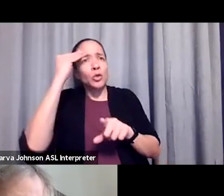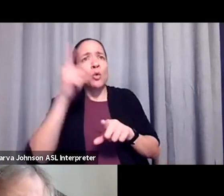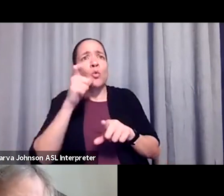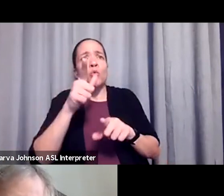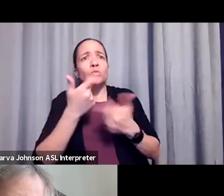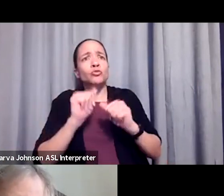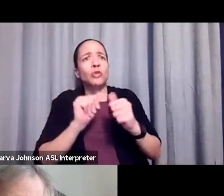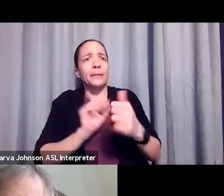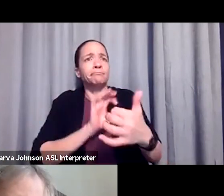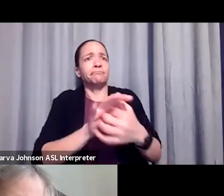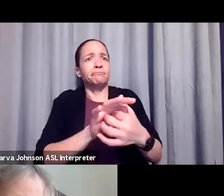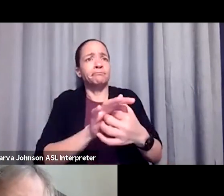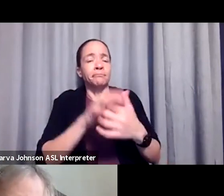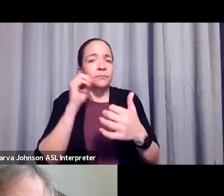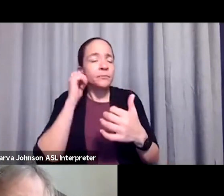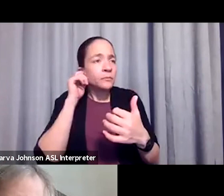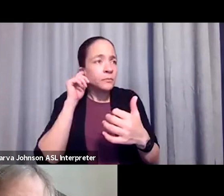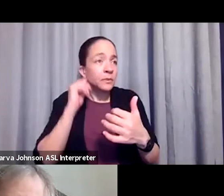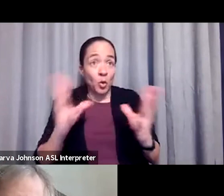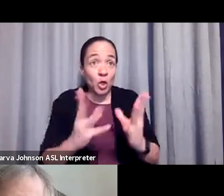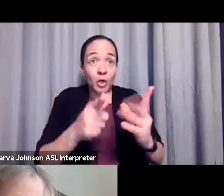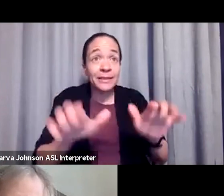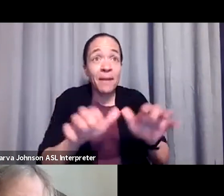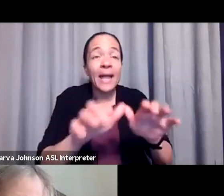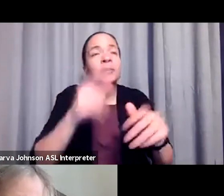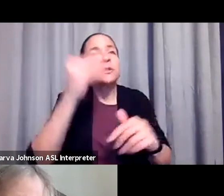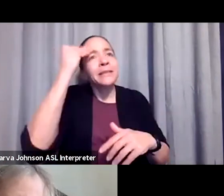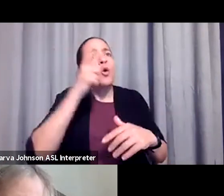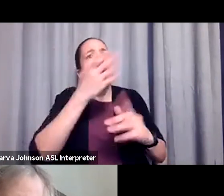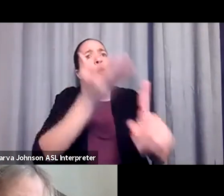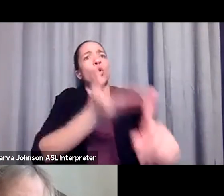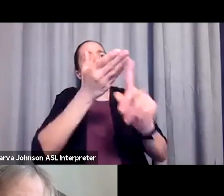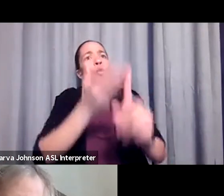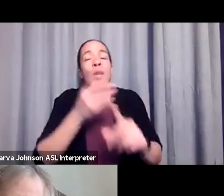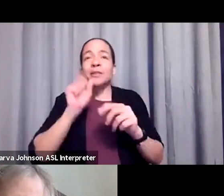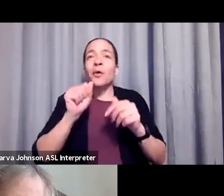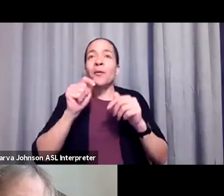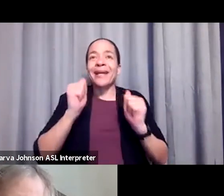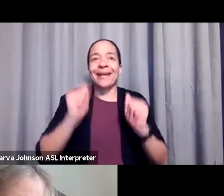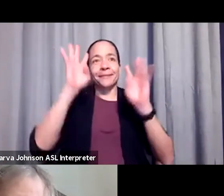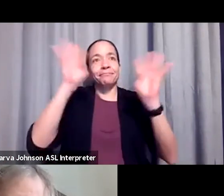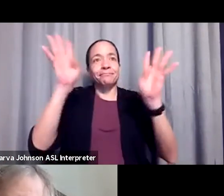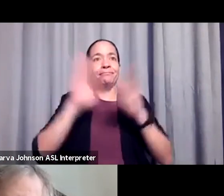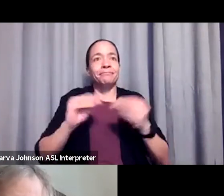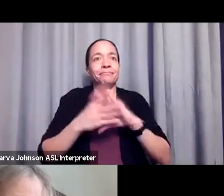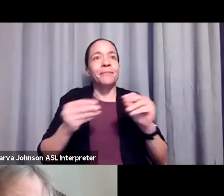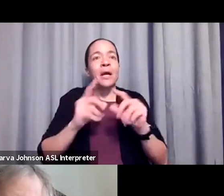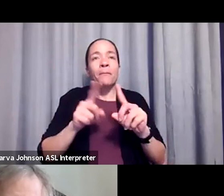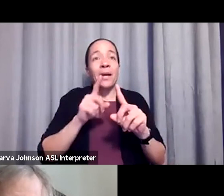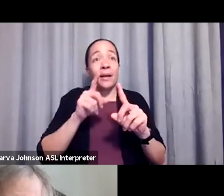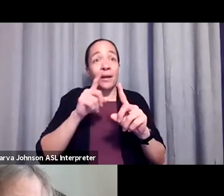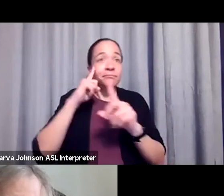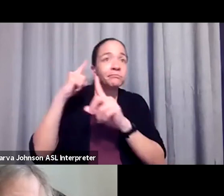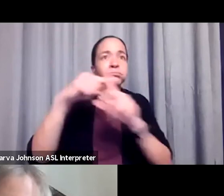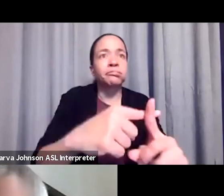point about taking action, it's one thing to just say things, but it's another. I always ask, to what end? You know, how will we know if we